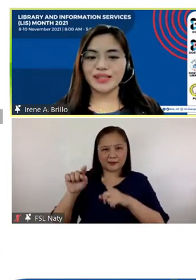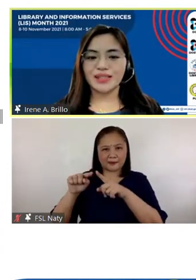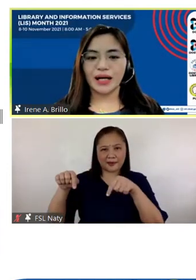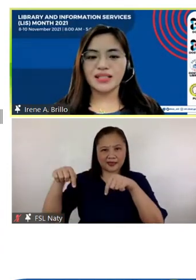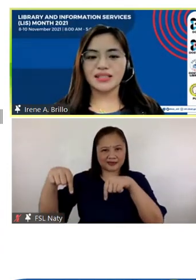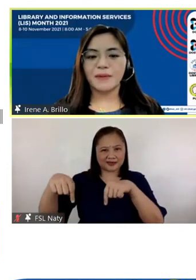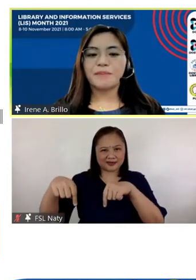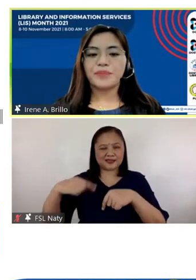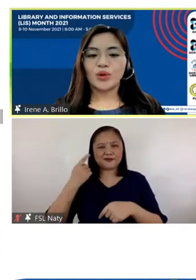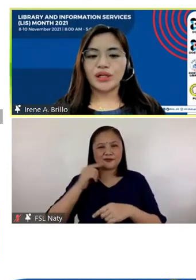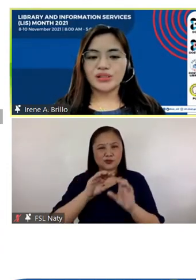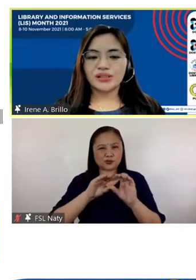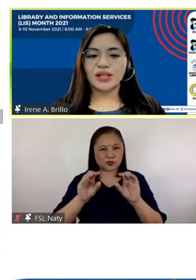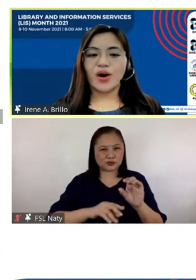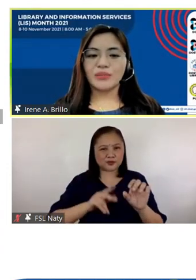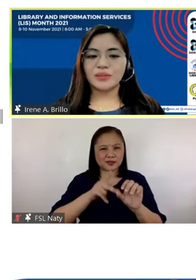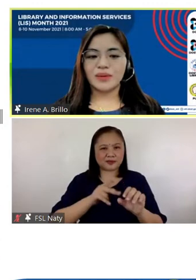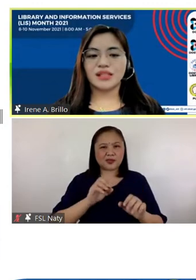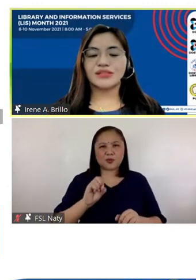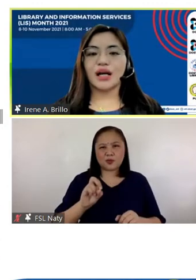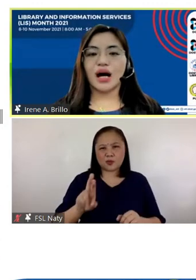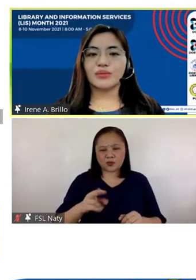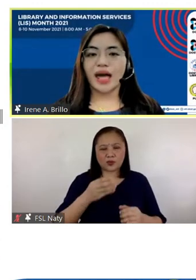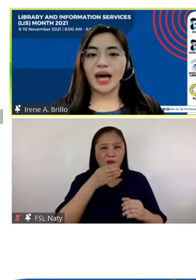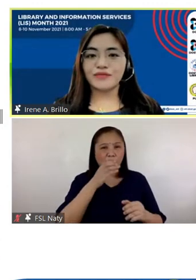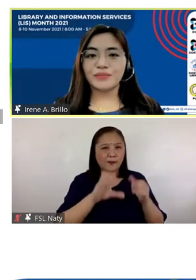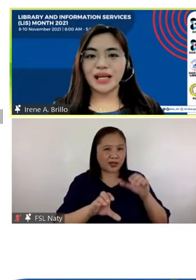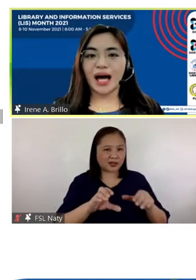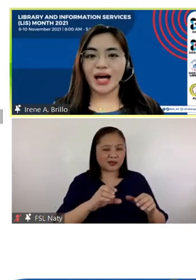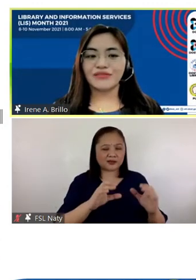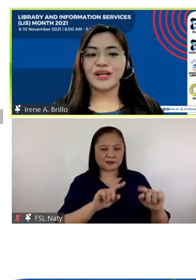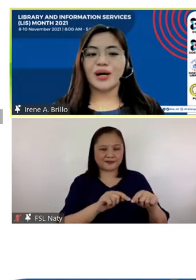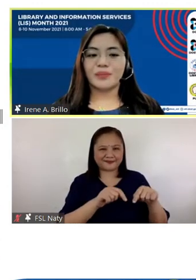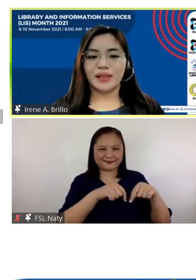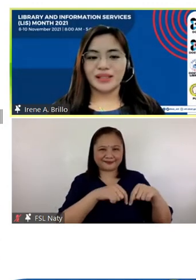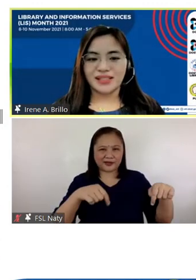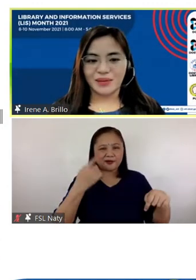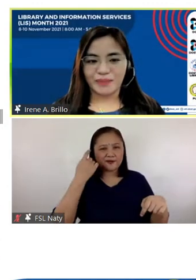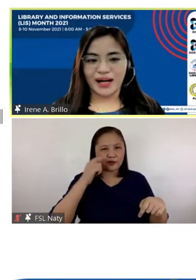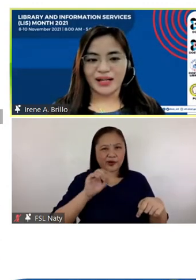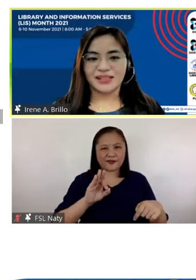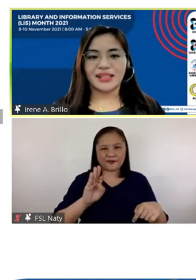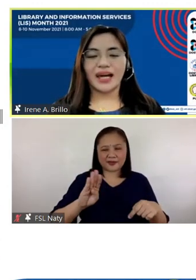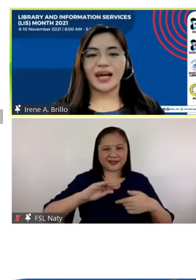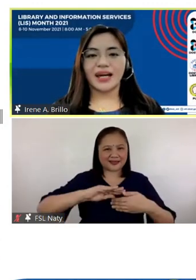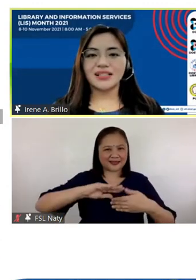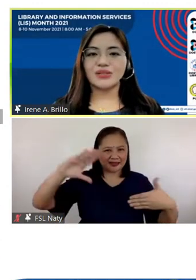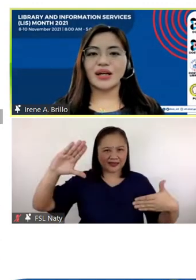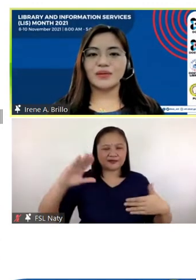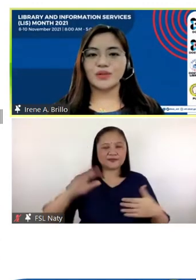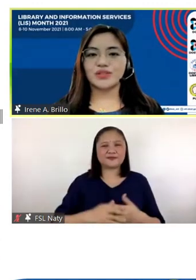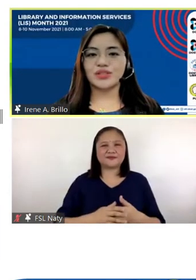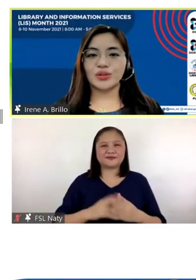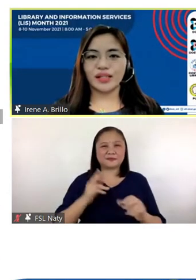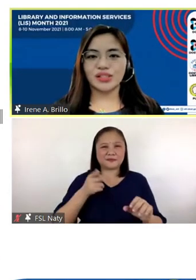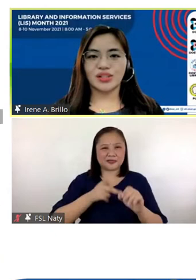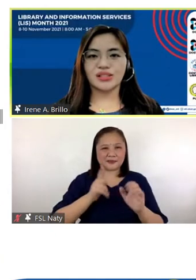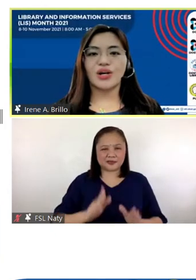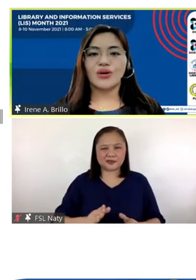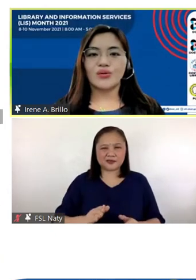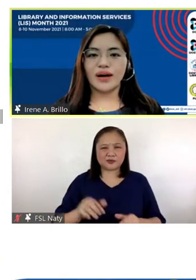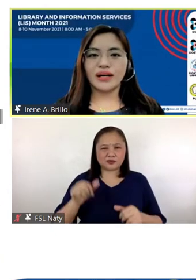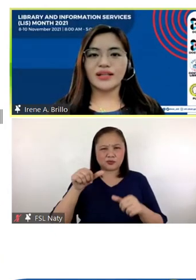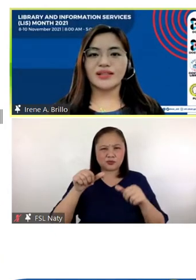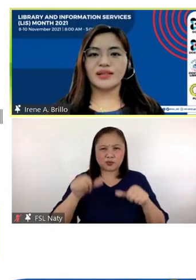Zoom participants or use the comment box for our FB Live participants. And you can post your